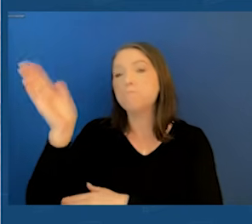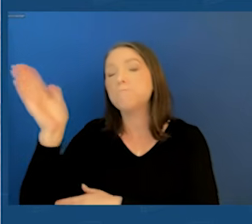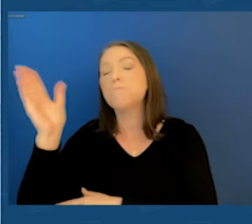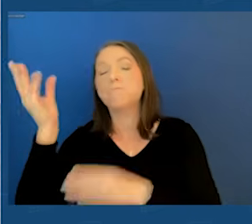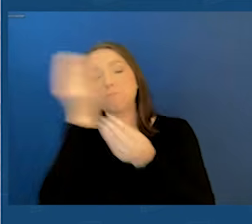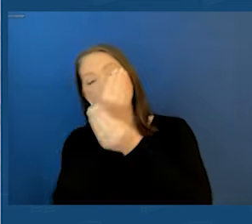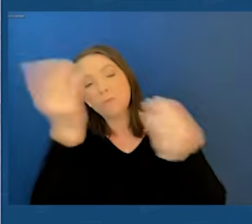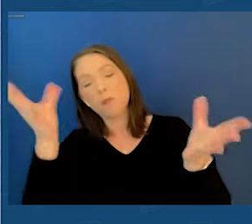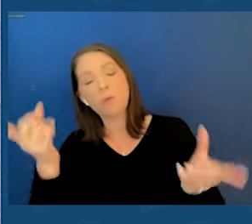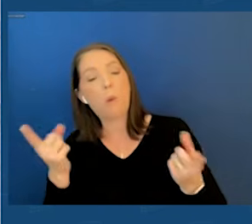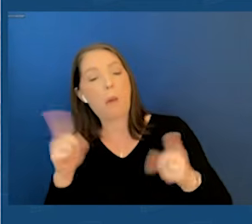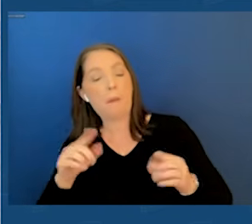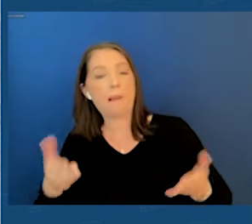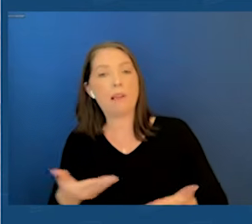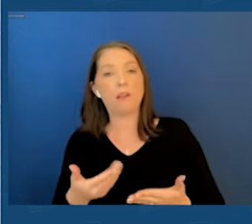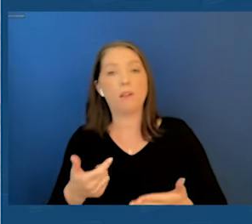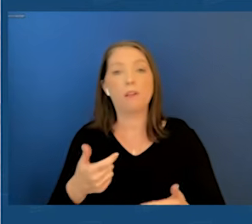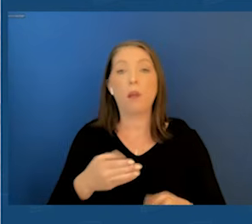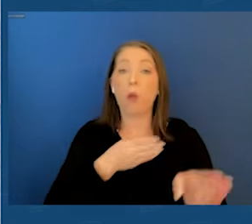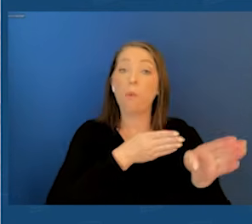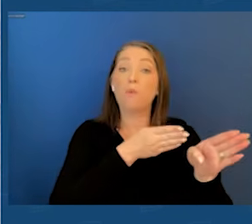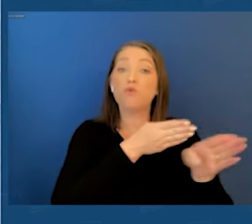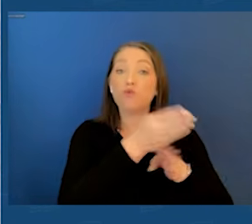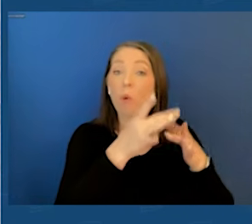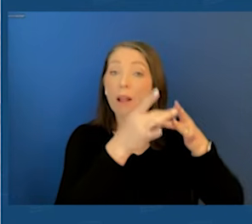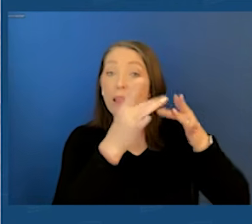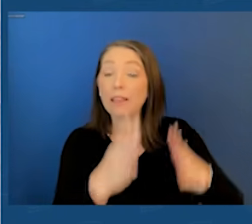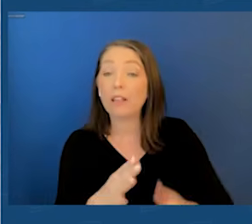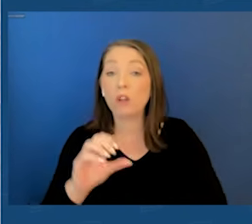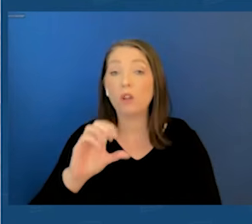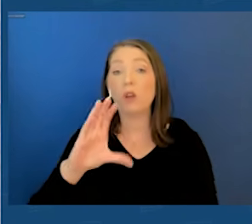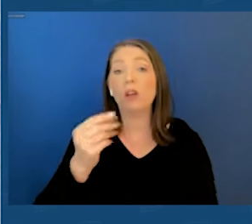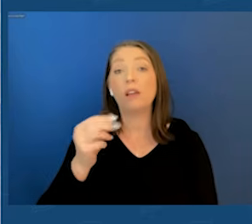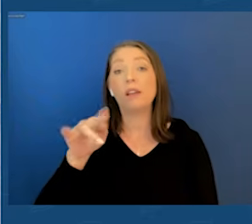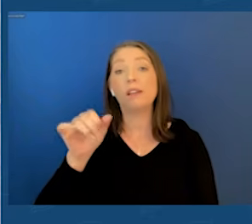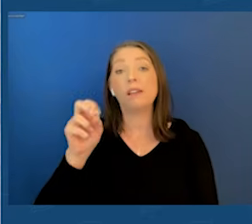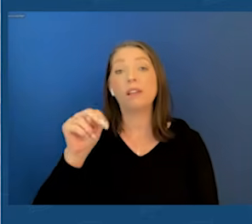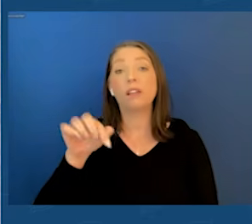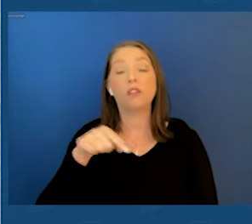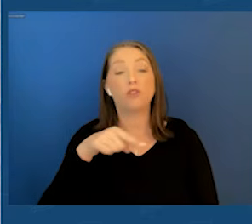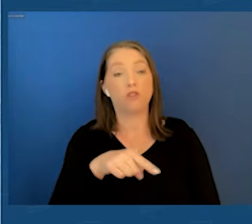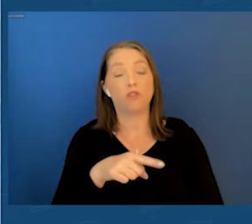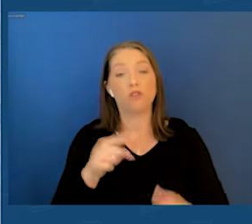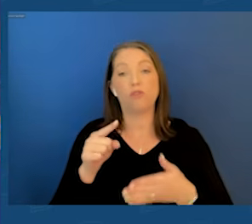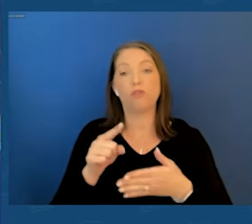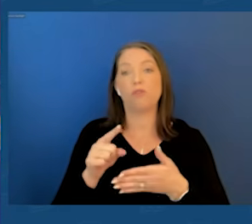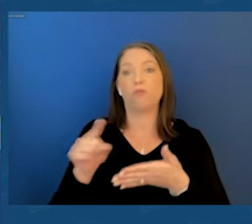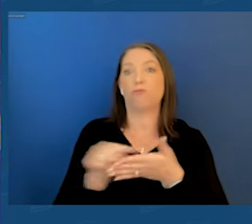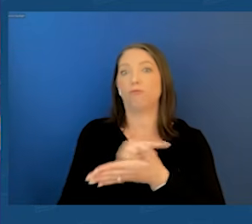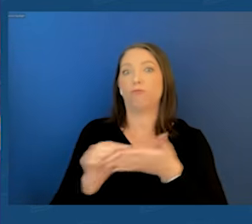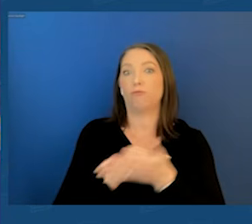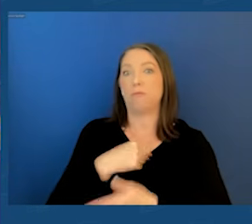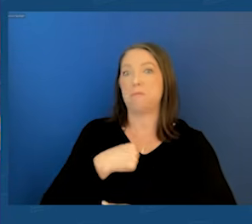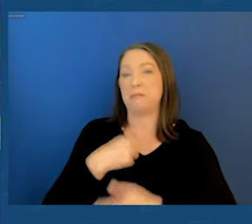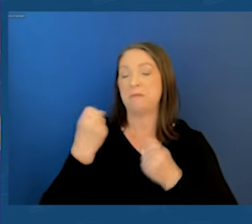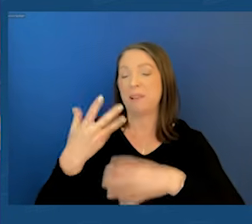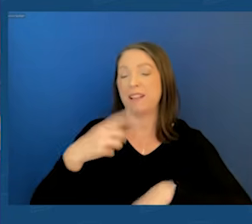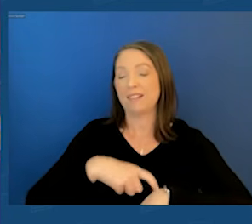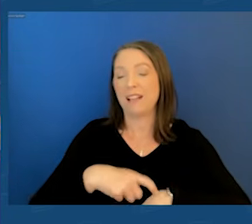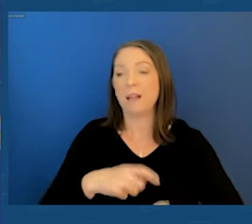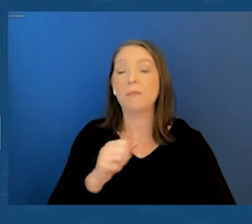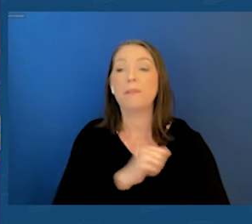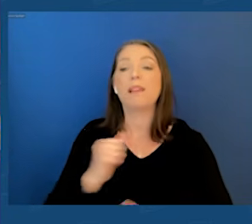To our majority leaders, Andrea Stewart-Cousins, who has corrected me more ways than I can count, to our Assembly